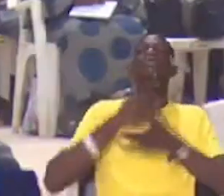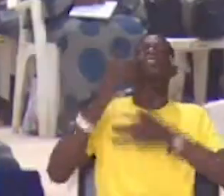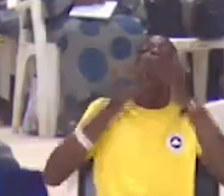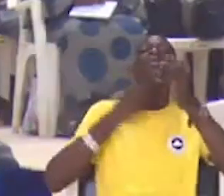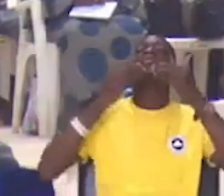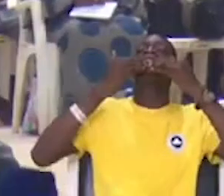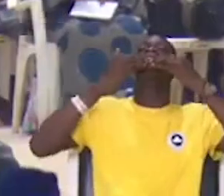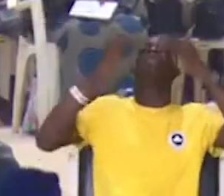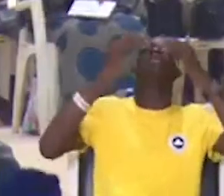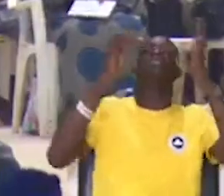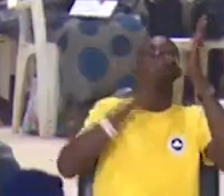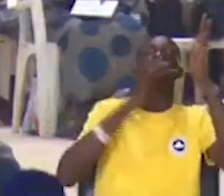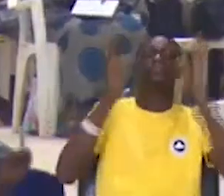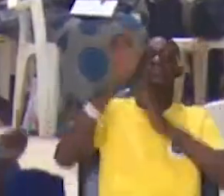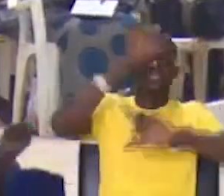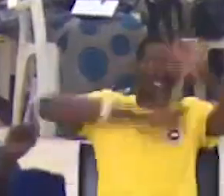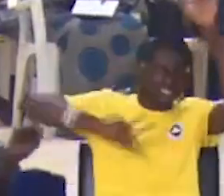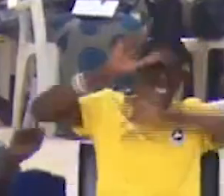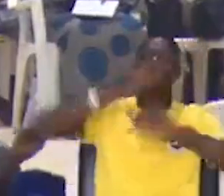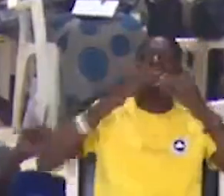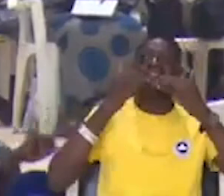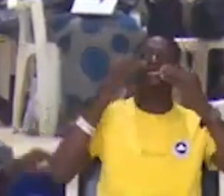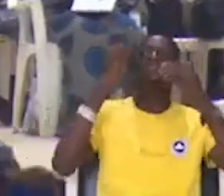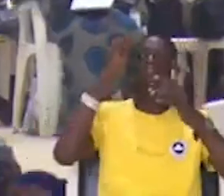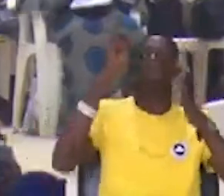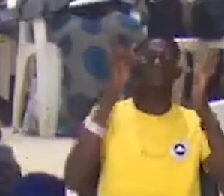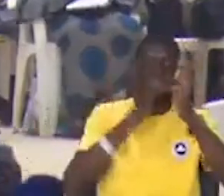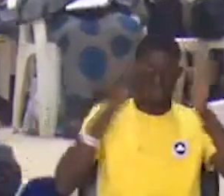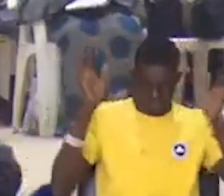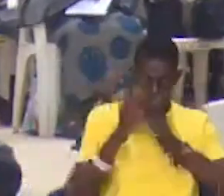say, thank you, Jesus?